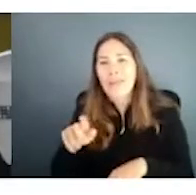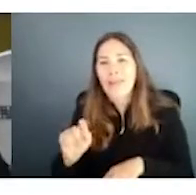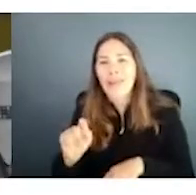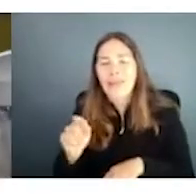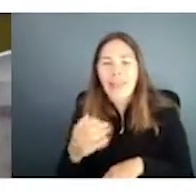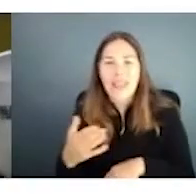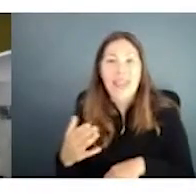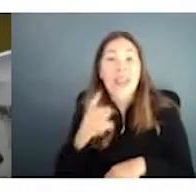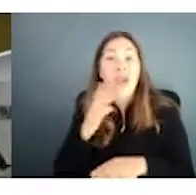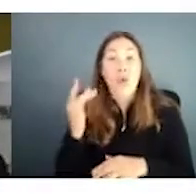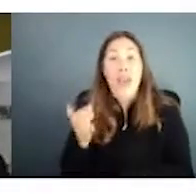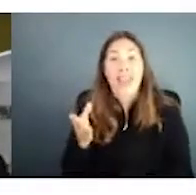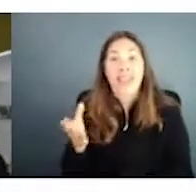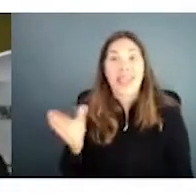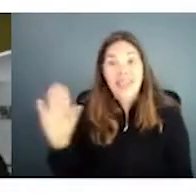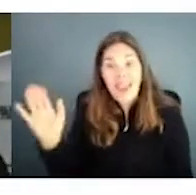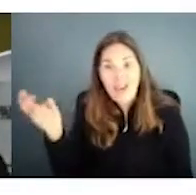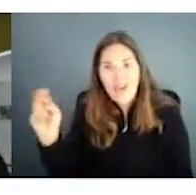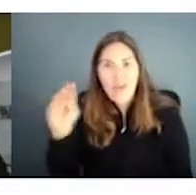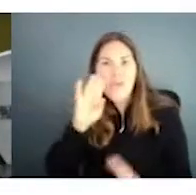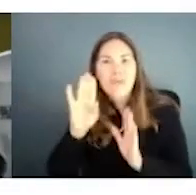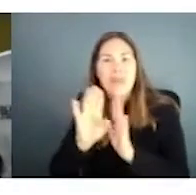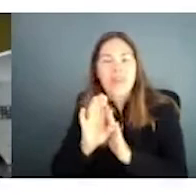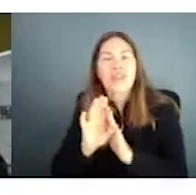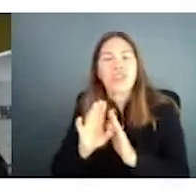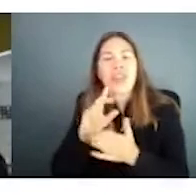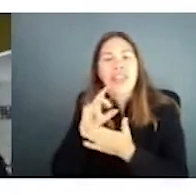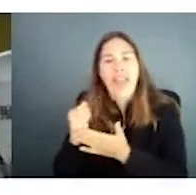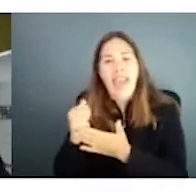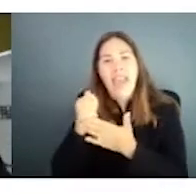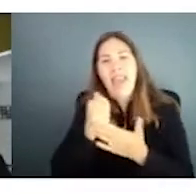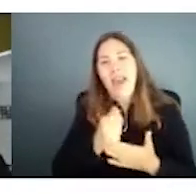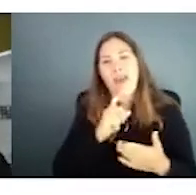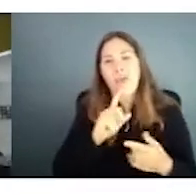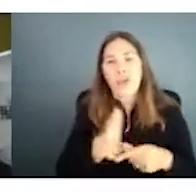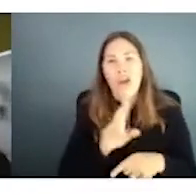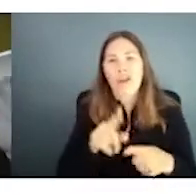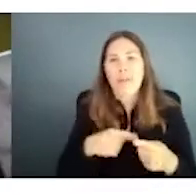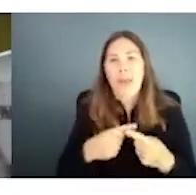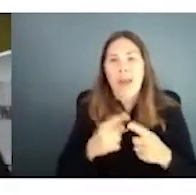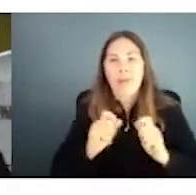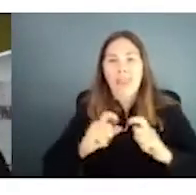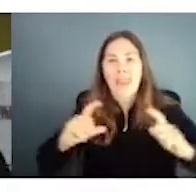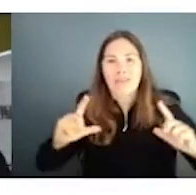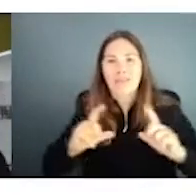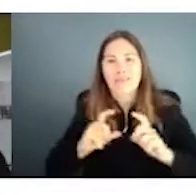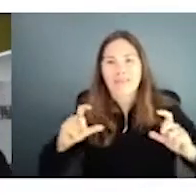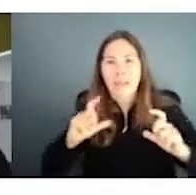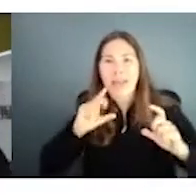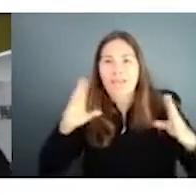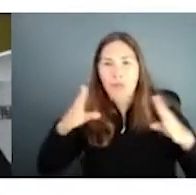then because they're their pictures, and I think it helps when we're talking about using pan and zoom and focal